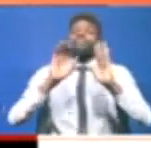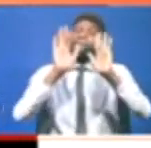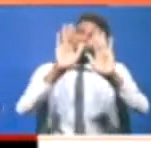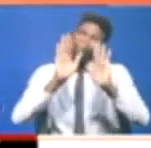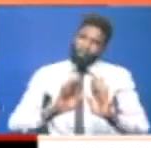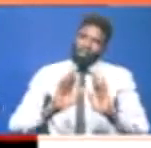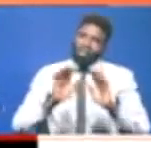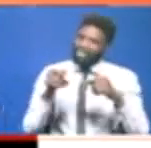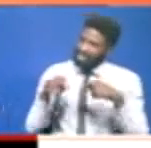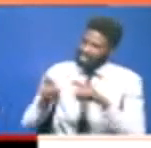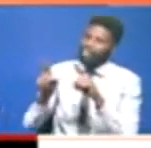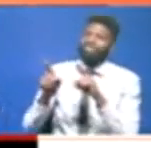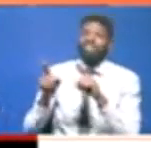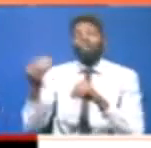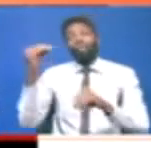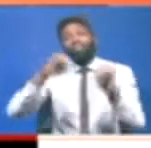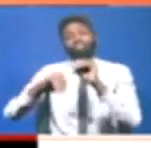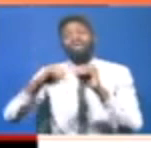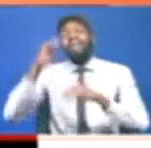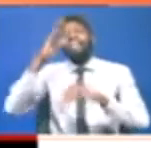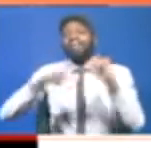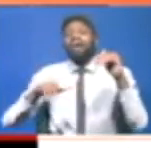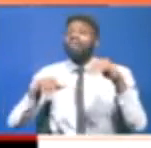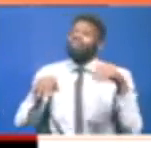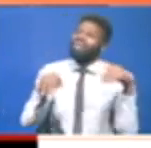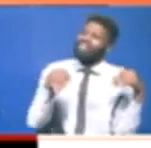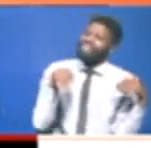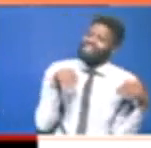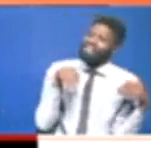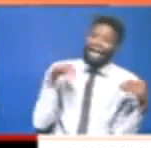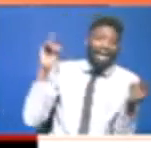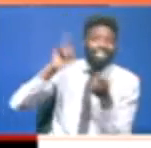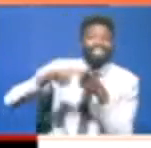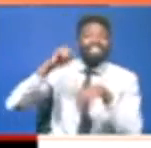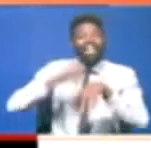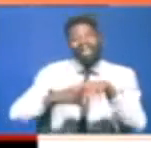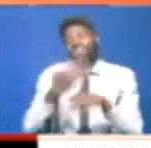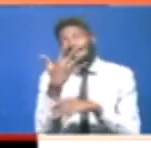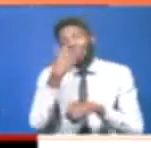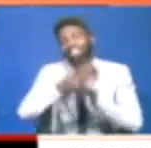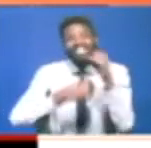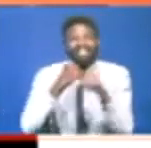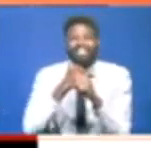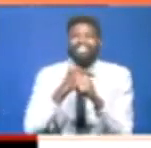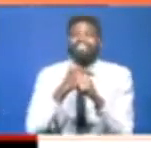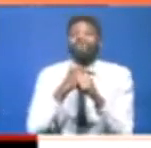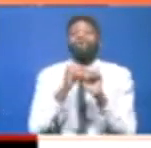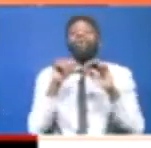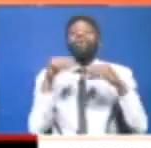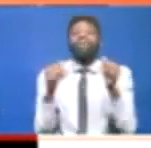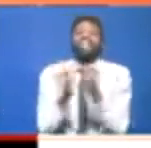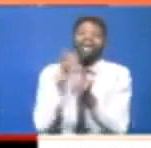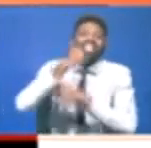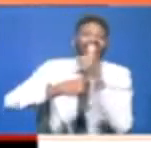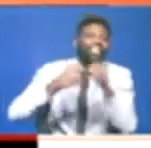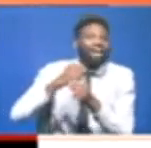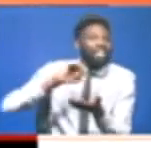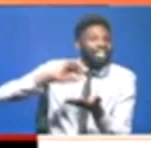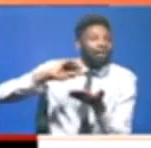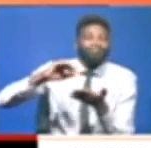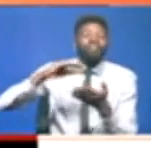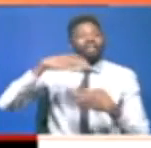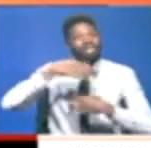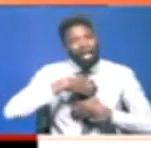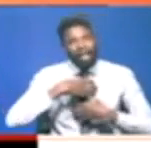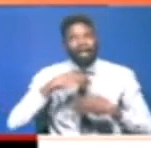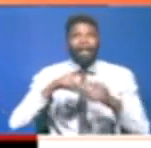to contribute at the moment than to wait until they only have 5 years or 10 years to retire is when they wake up and say, oh, so I don't have enough money to